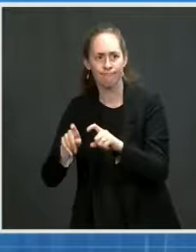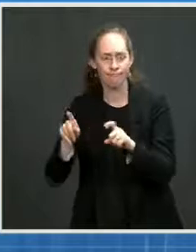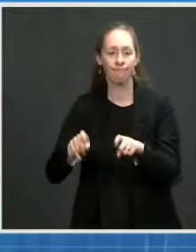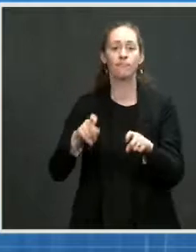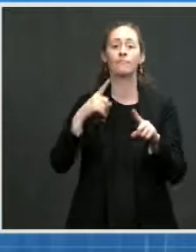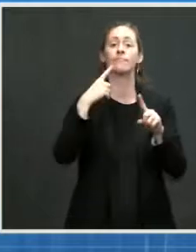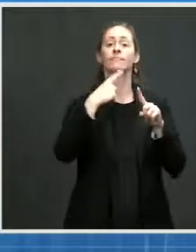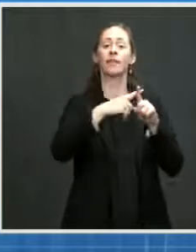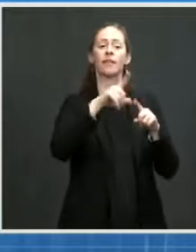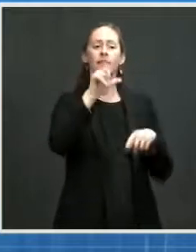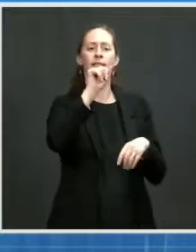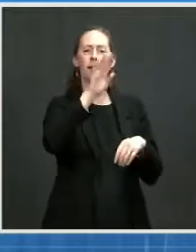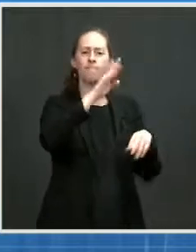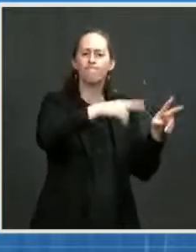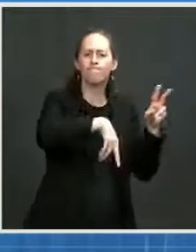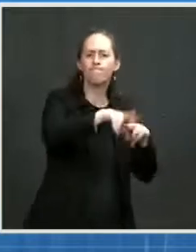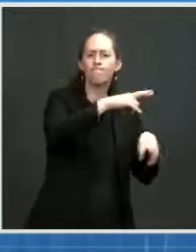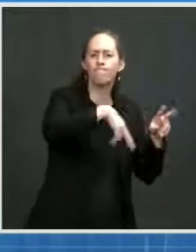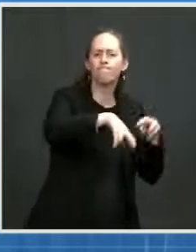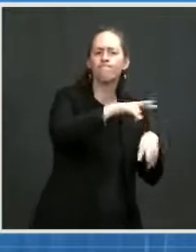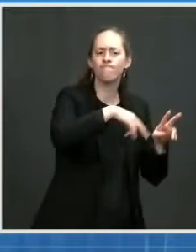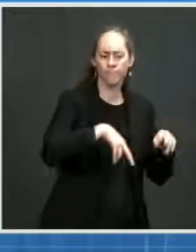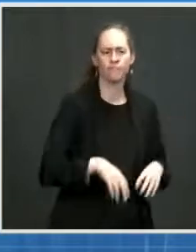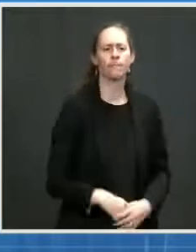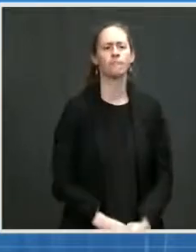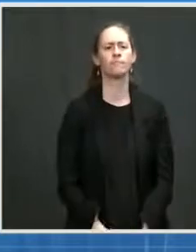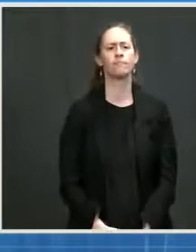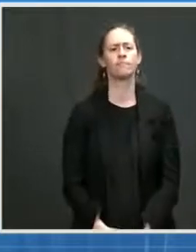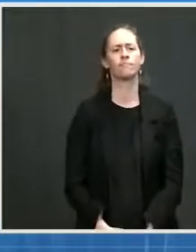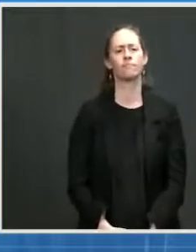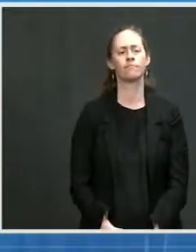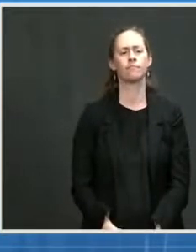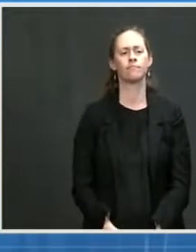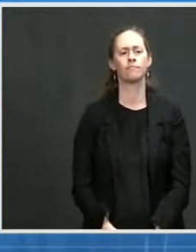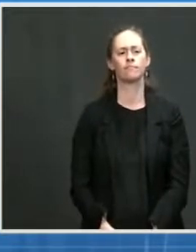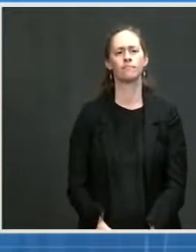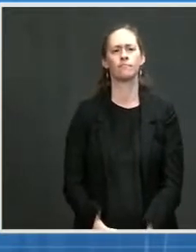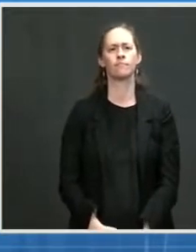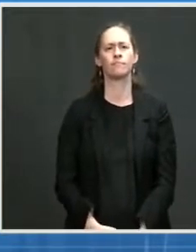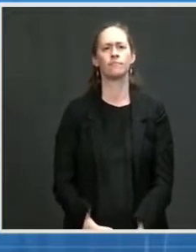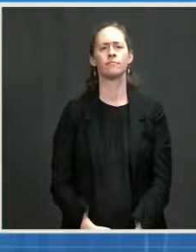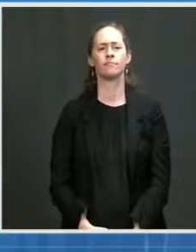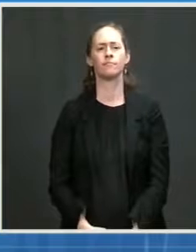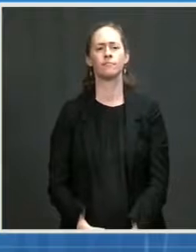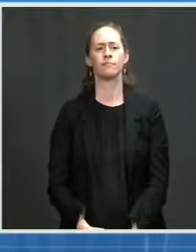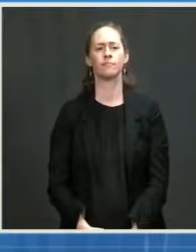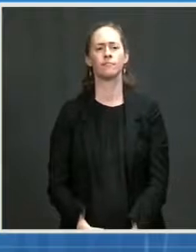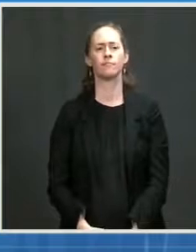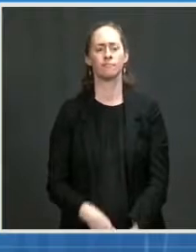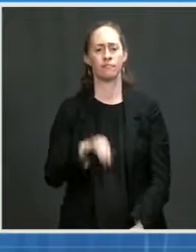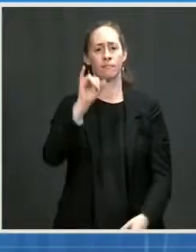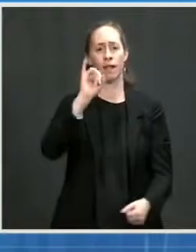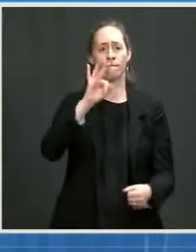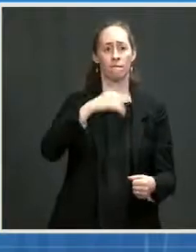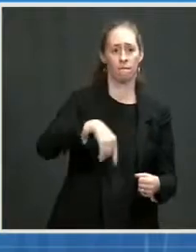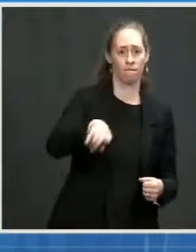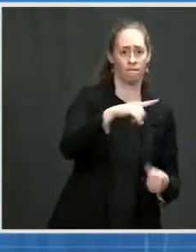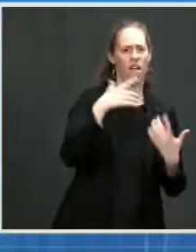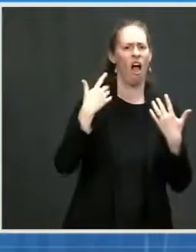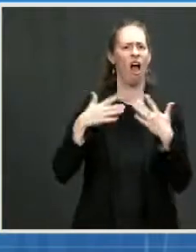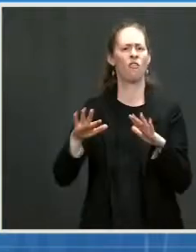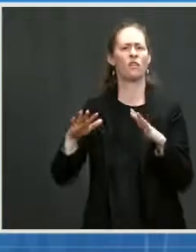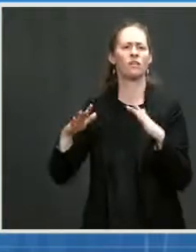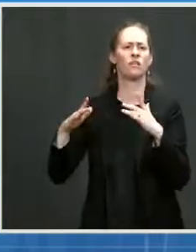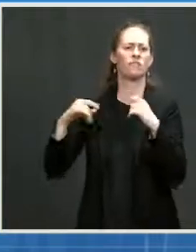immunity is that when you look at the level below which you lose a considerable amount of protection, you can follow cohorts of